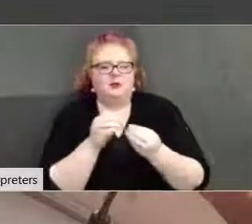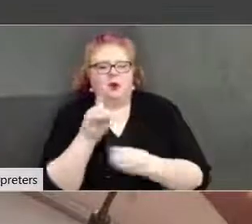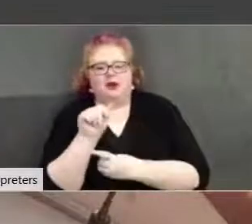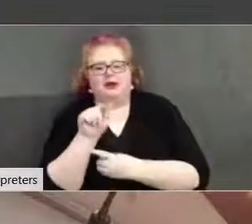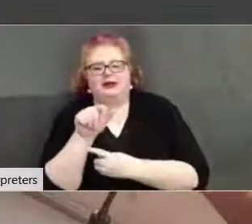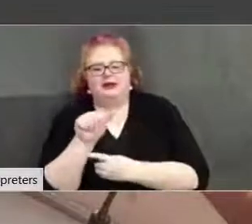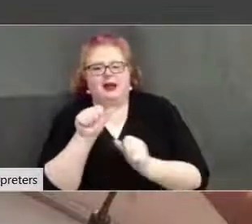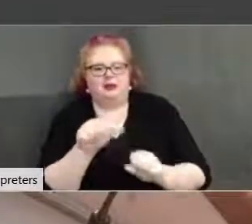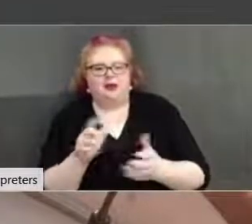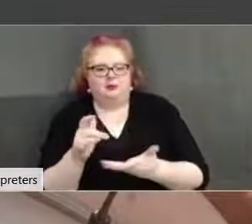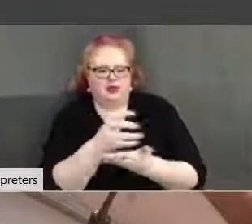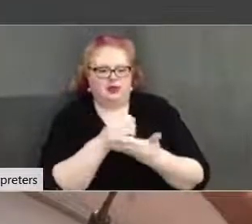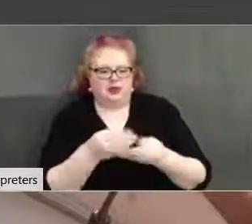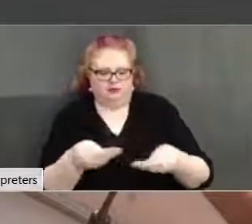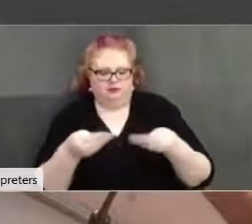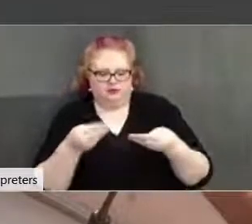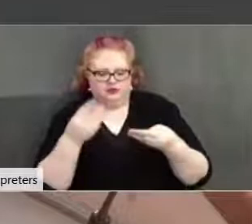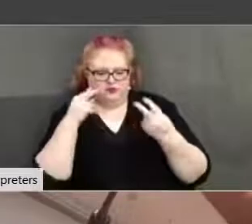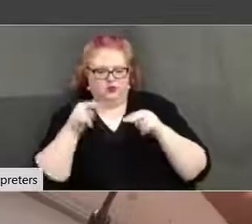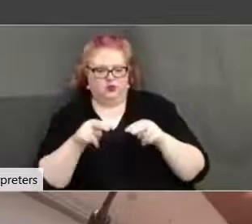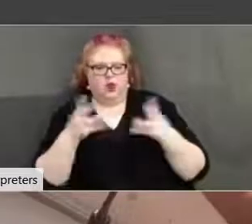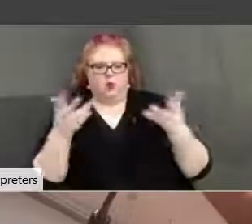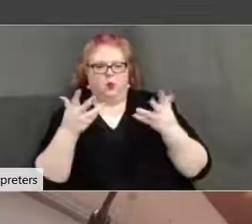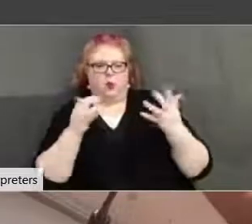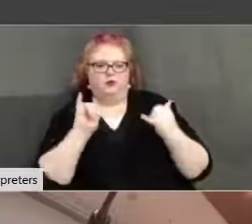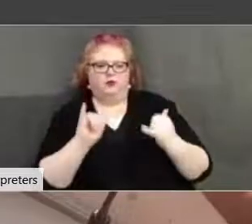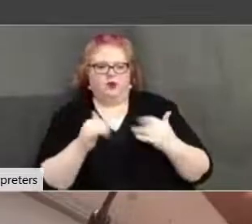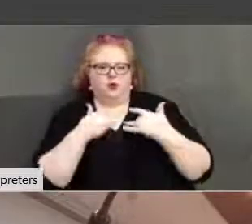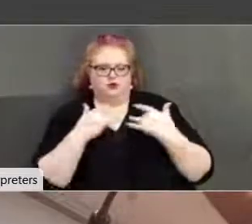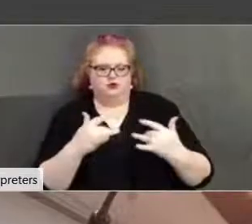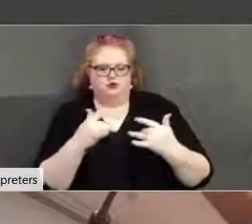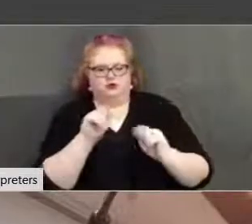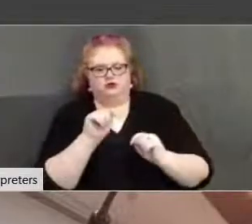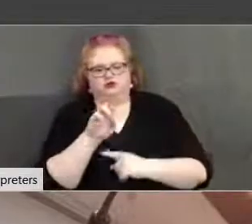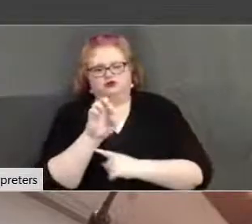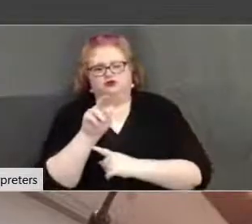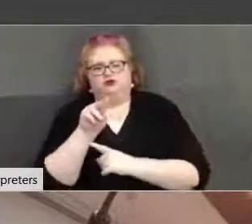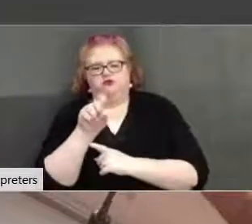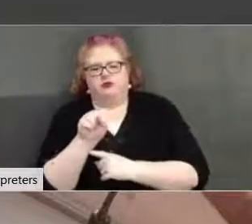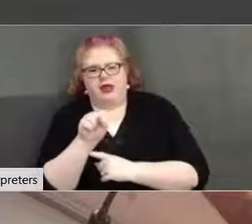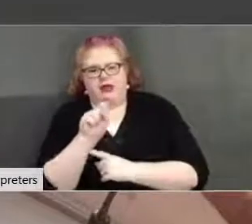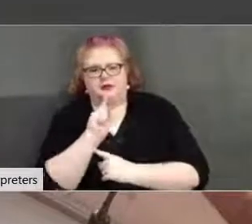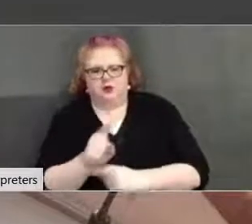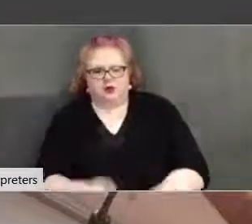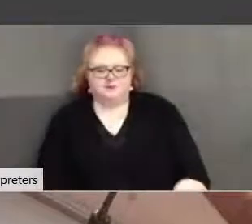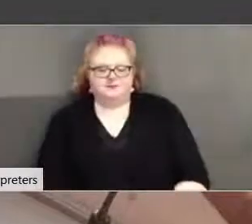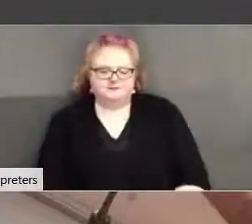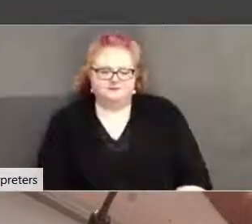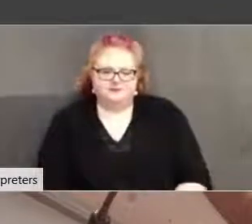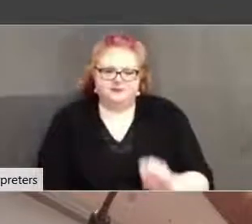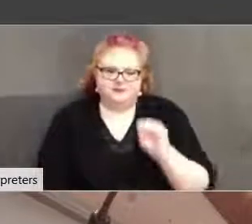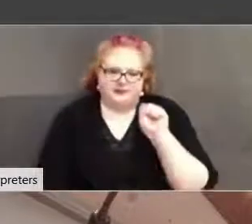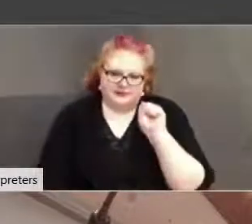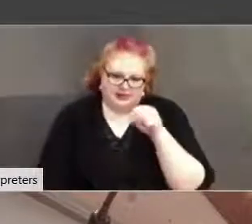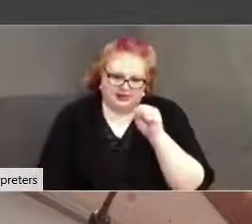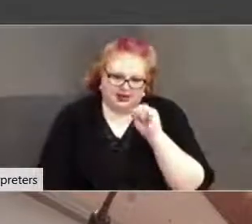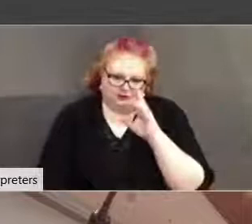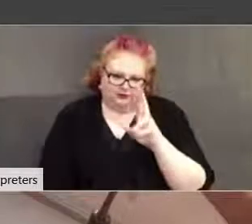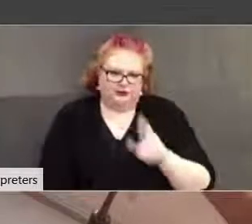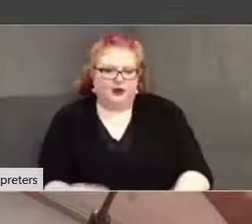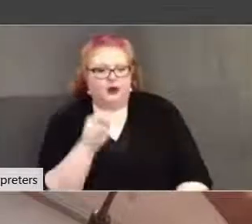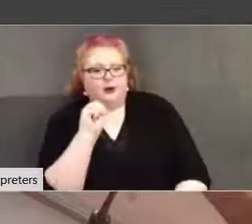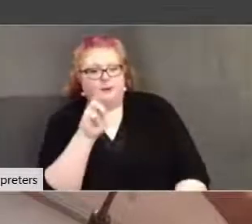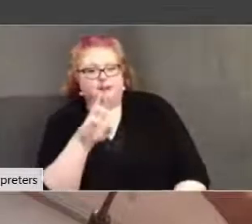on what the trends look like. Yes, sir. Mr. Kane, if you could make sure we have that by Friday, if at all